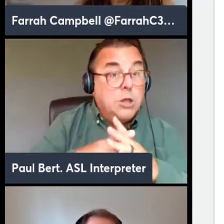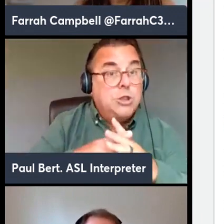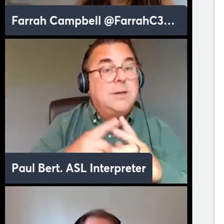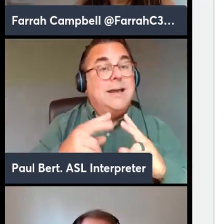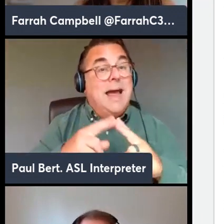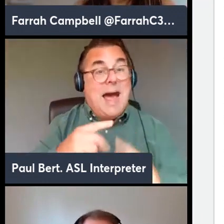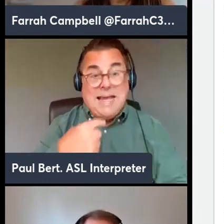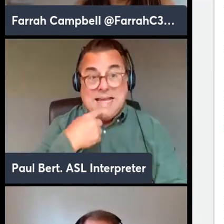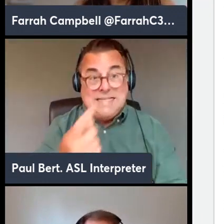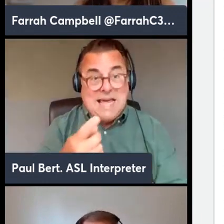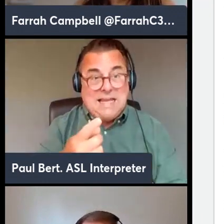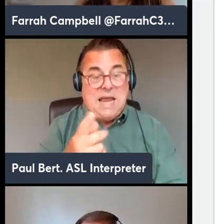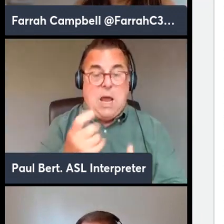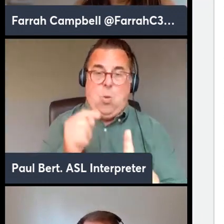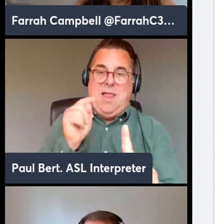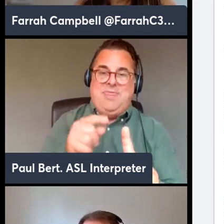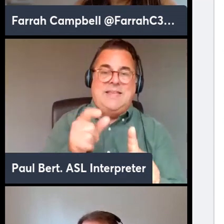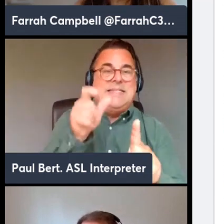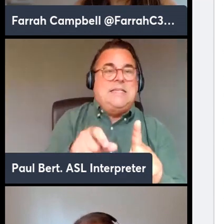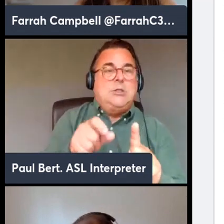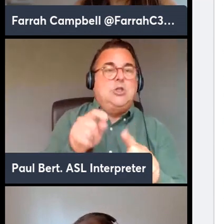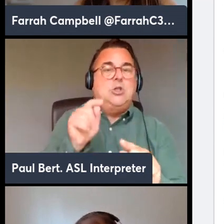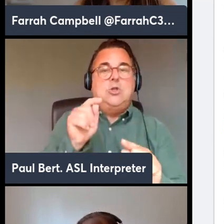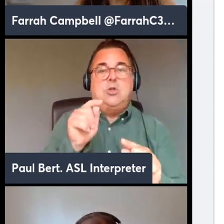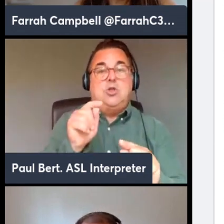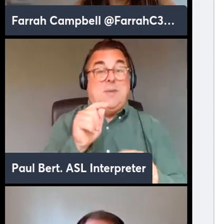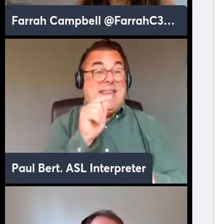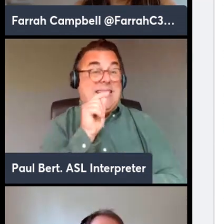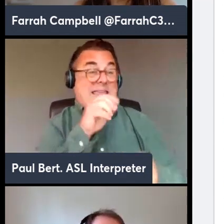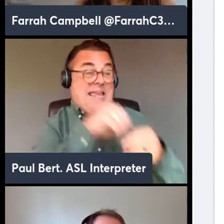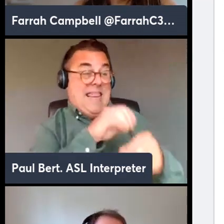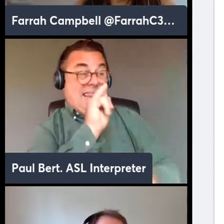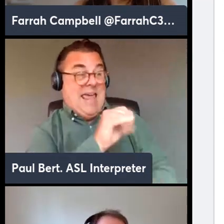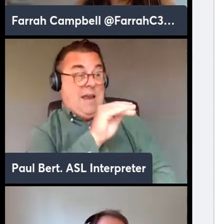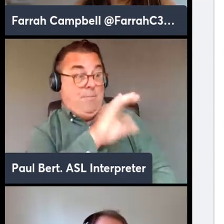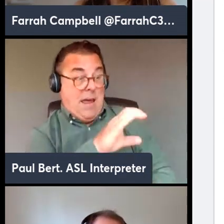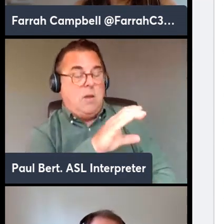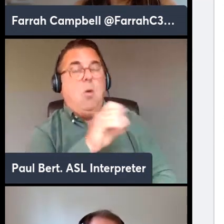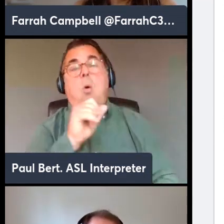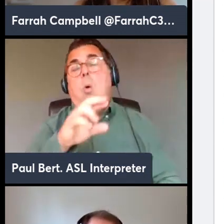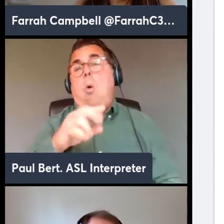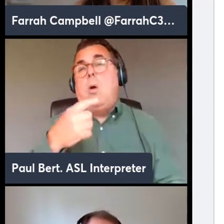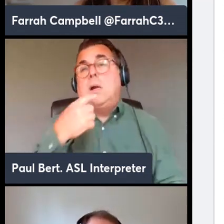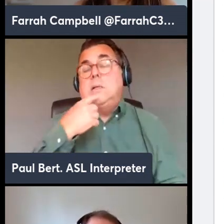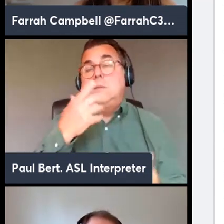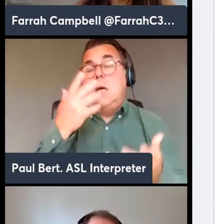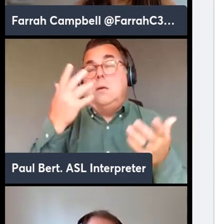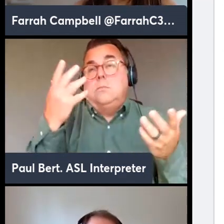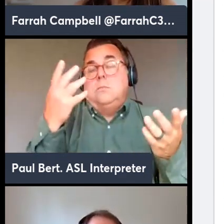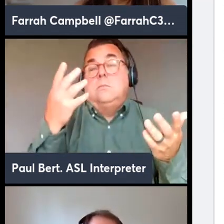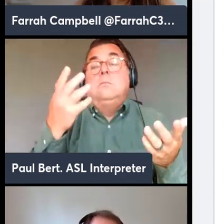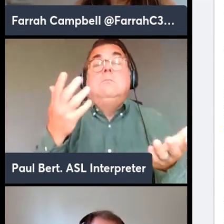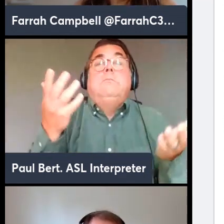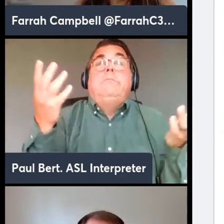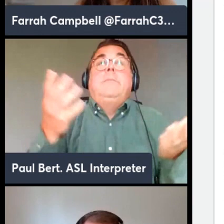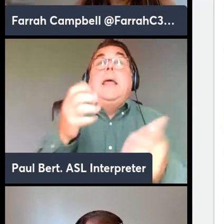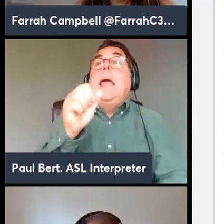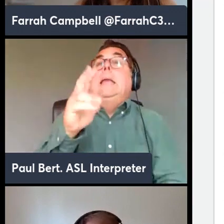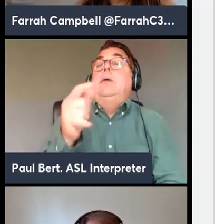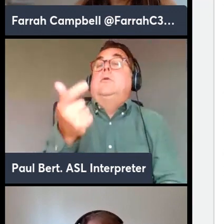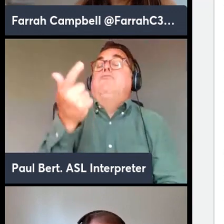explicitly say, I want this instance to land on this Mac, or I can just sort of say, hey,